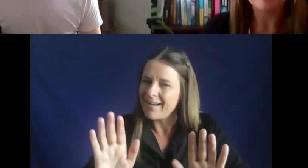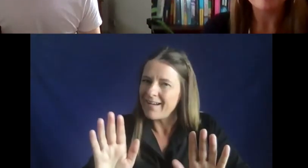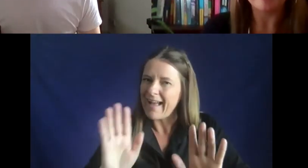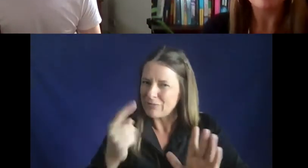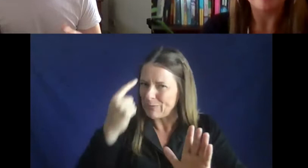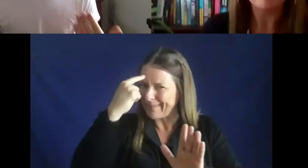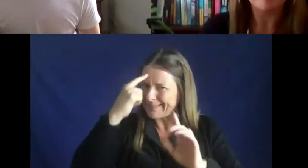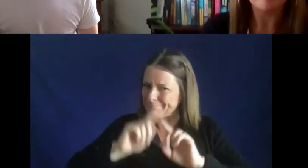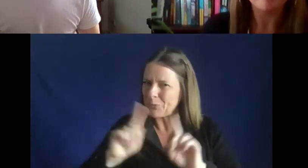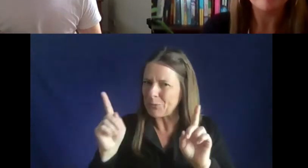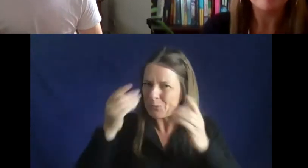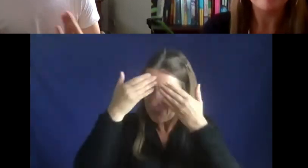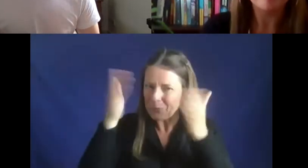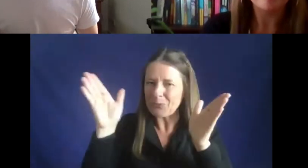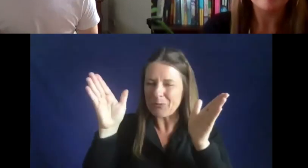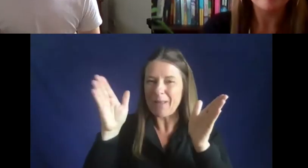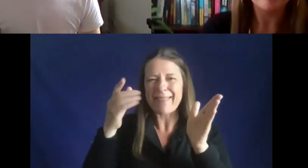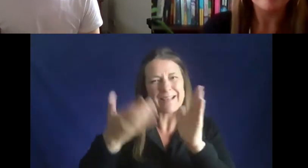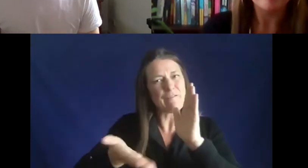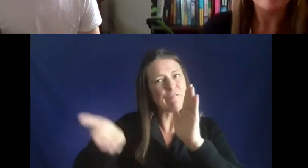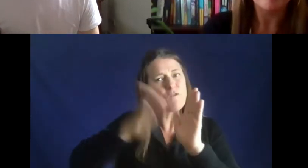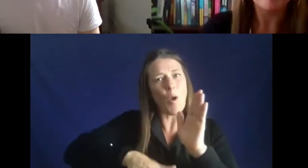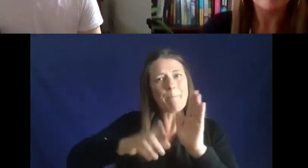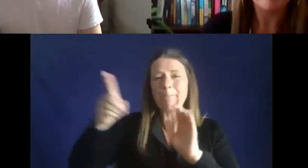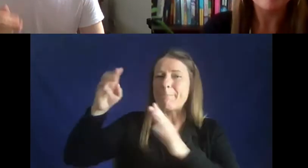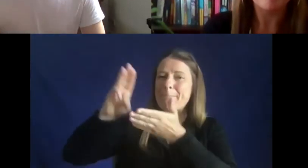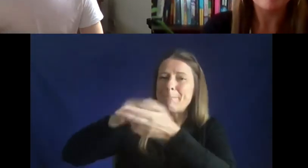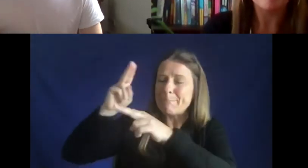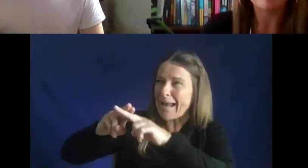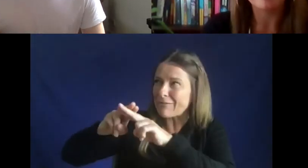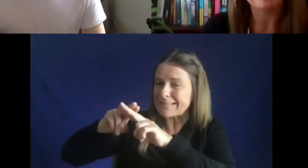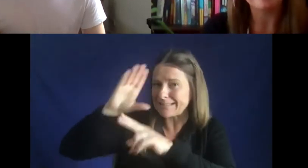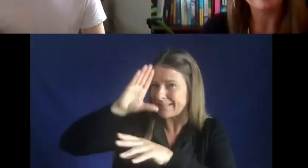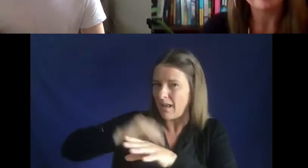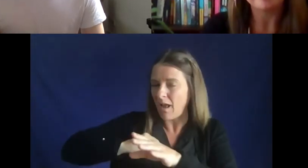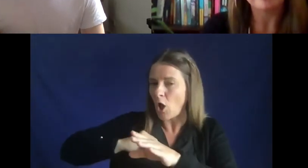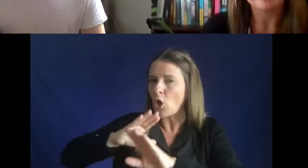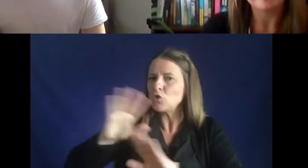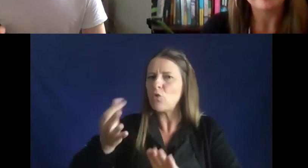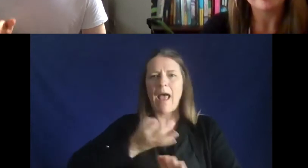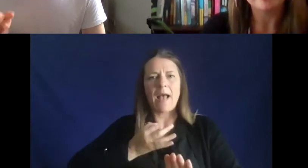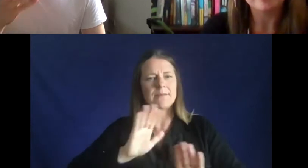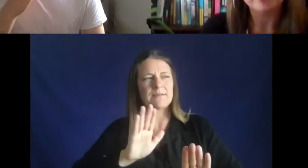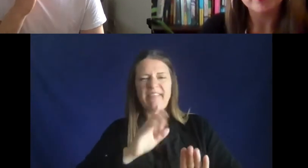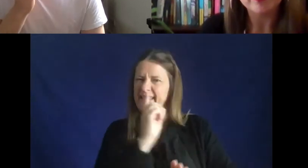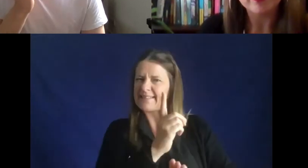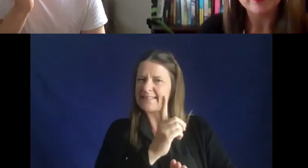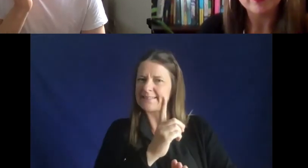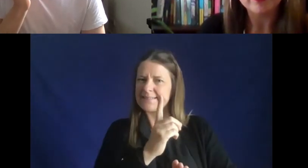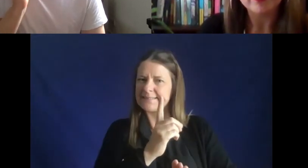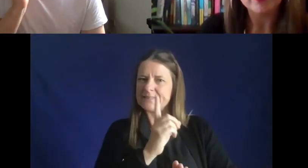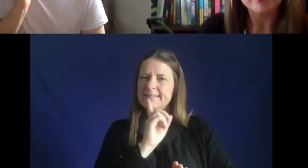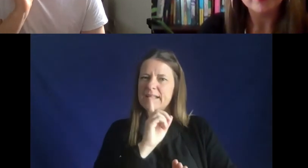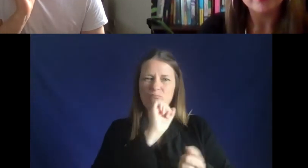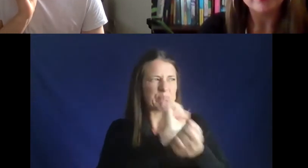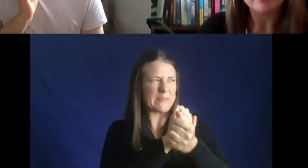young, and we get told what they are and we get told not to question them. And so when you do start to question them, yeah, the way I approached the